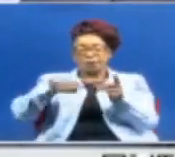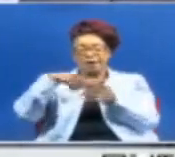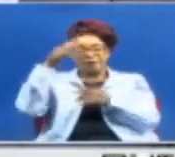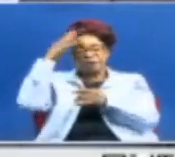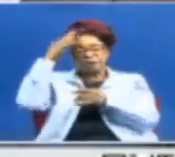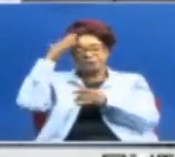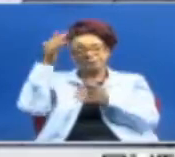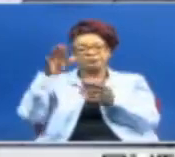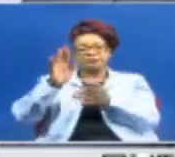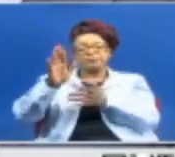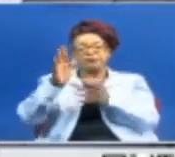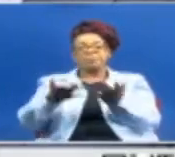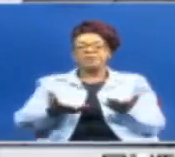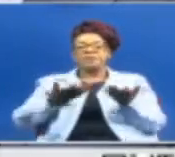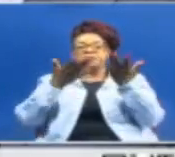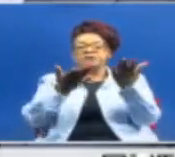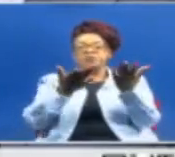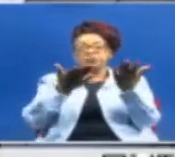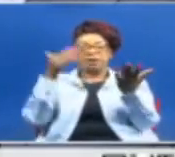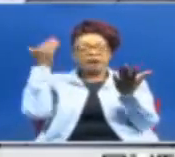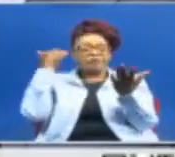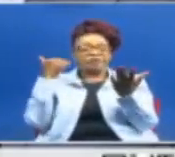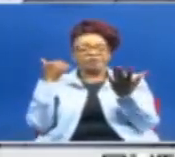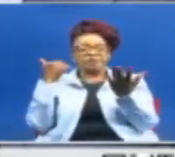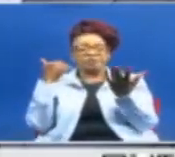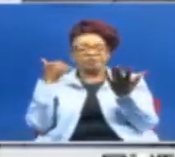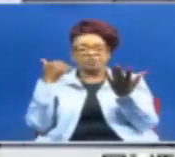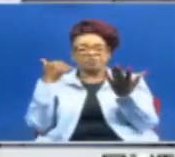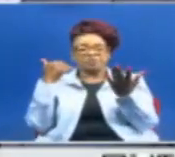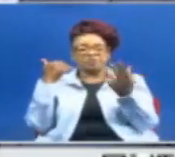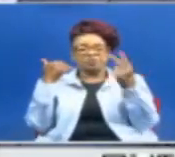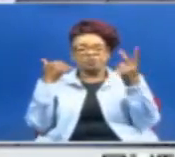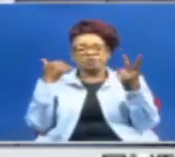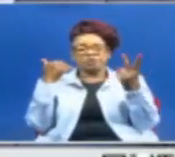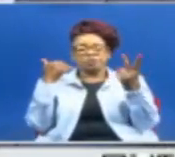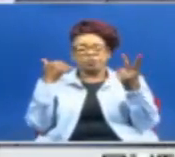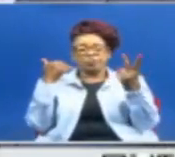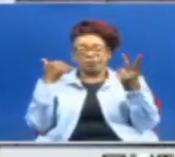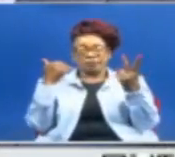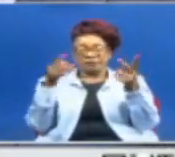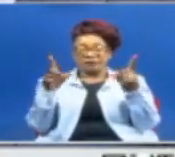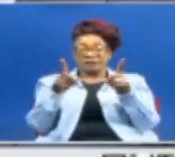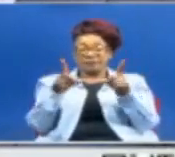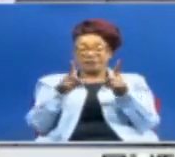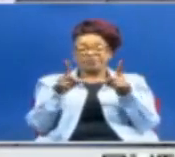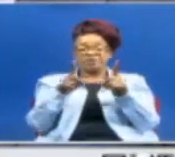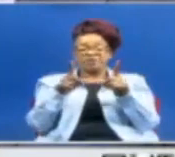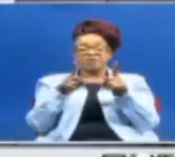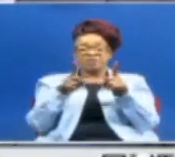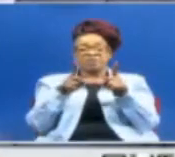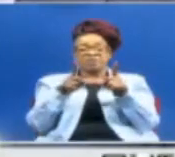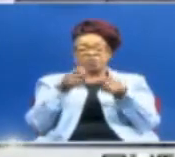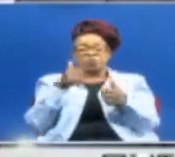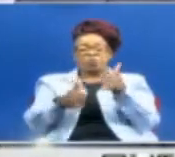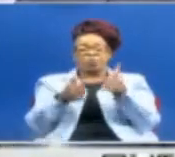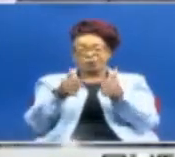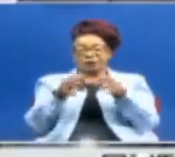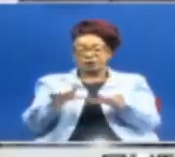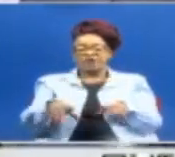he presented to an advocate two practicing certificates that have been found to be fake